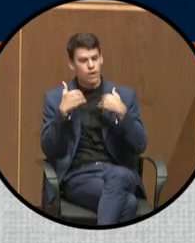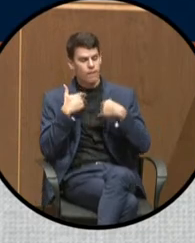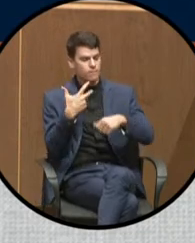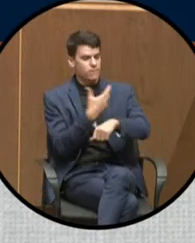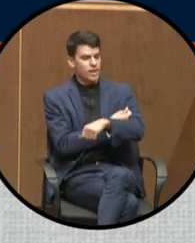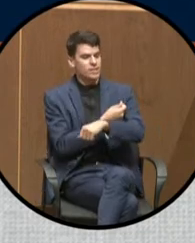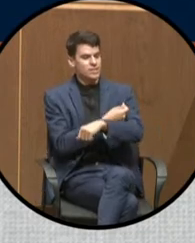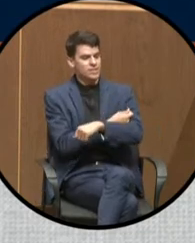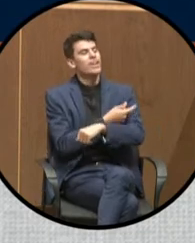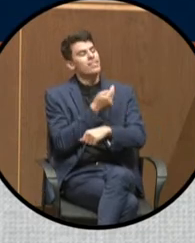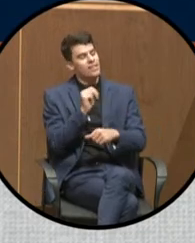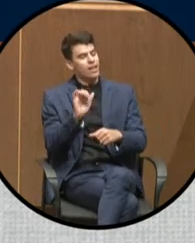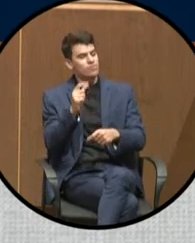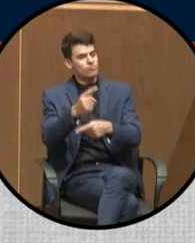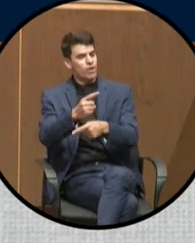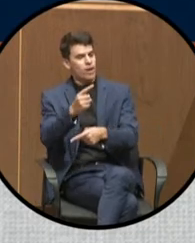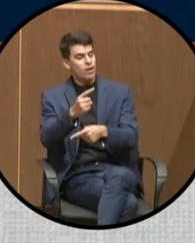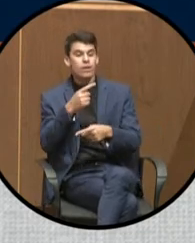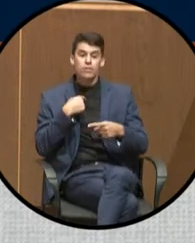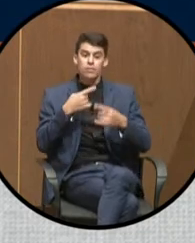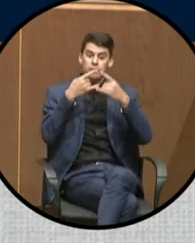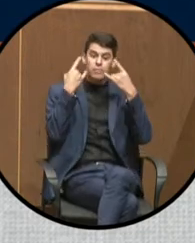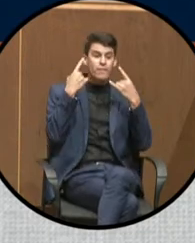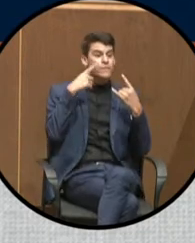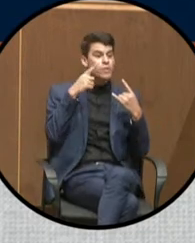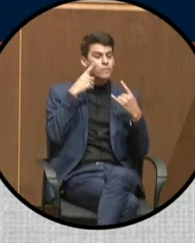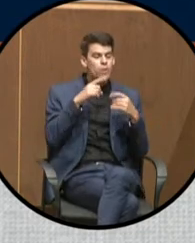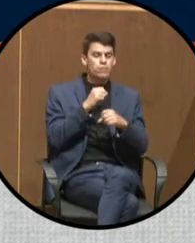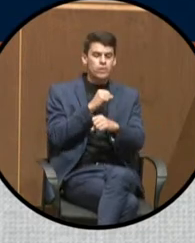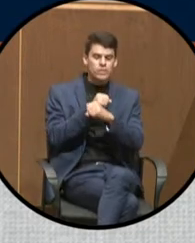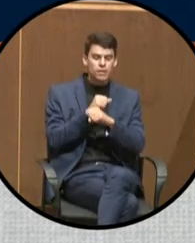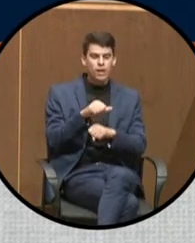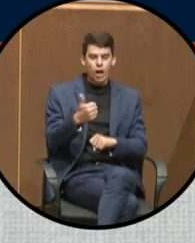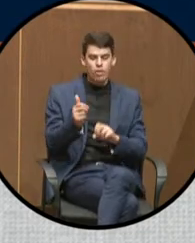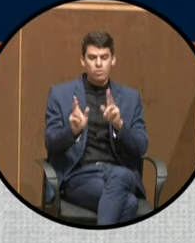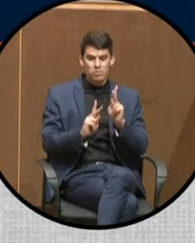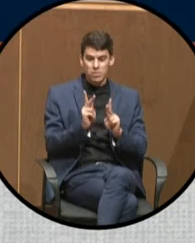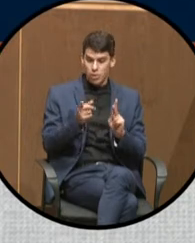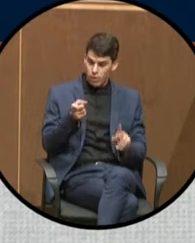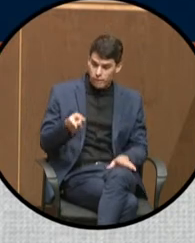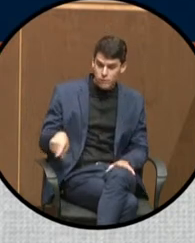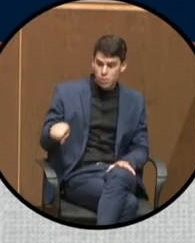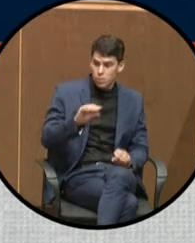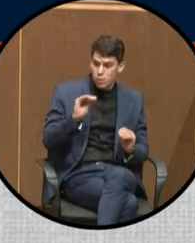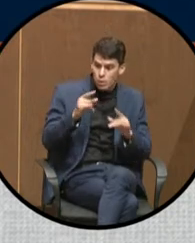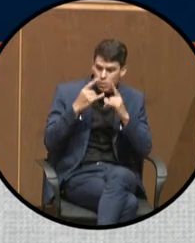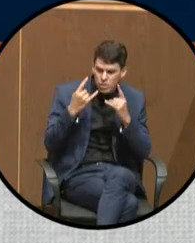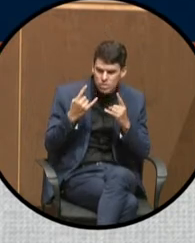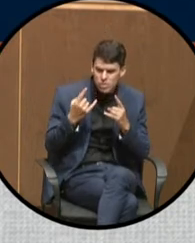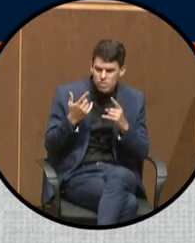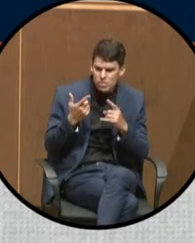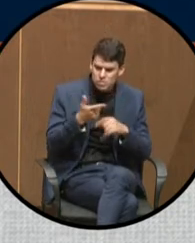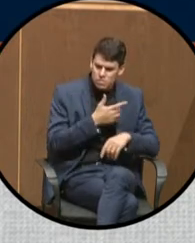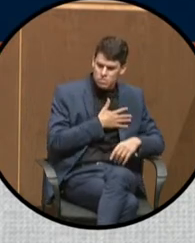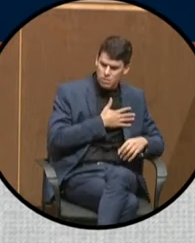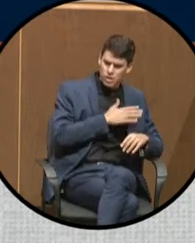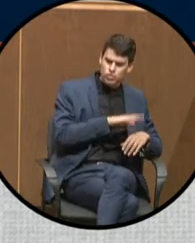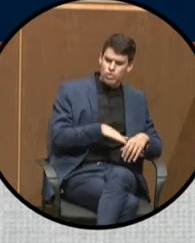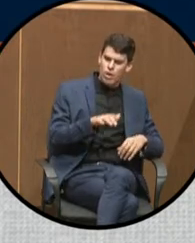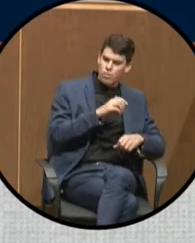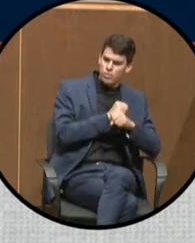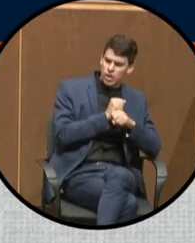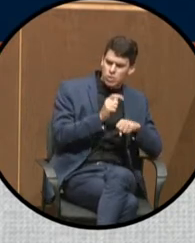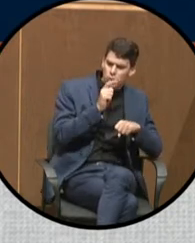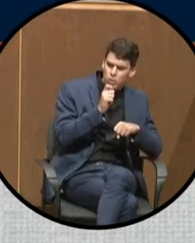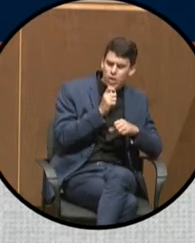is right. We wear masks to protect others. If no one else is going to wear one, who will protect my child?